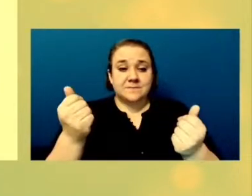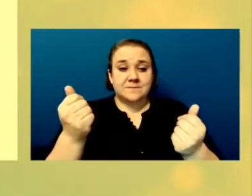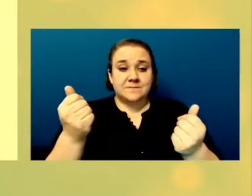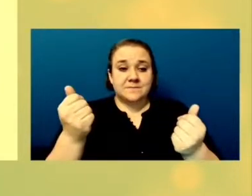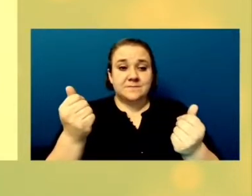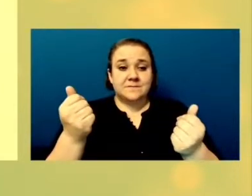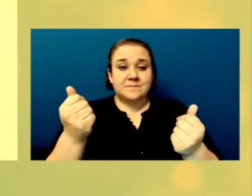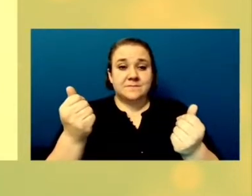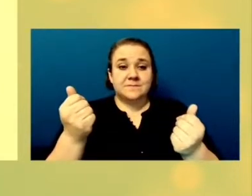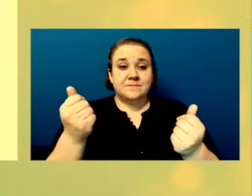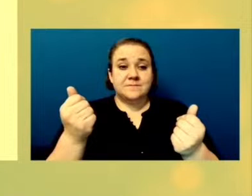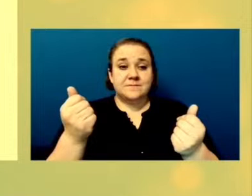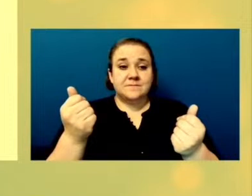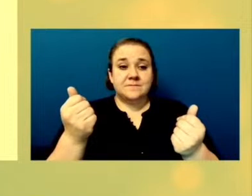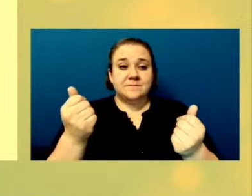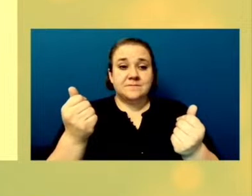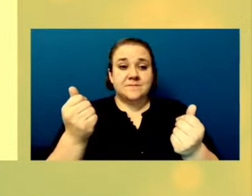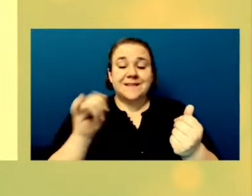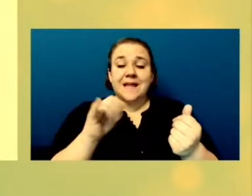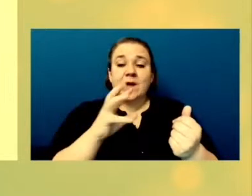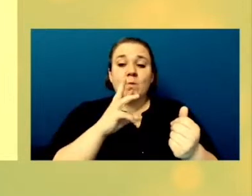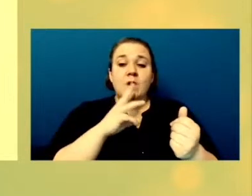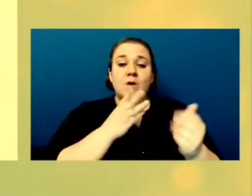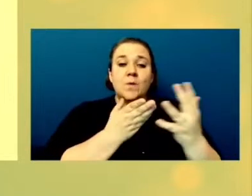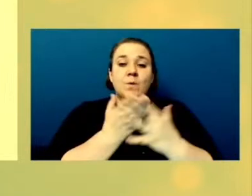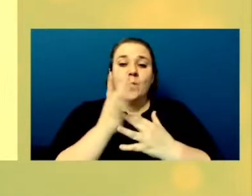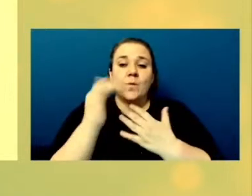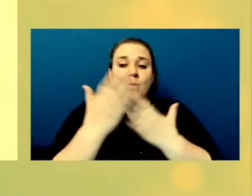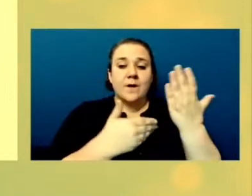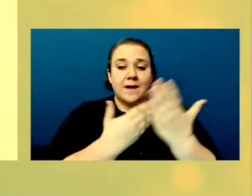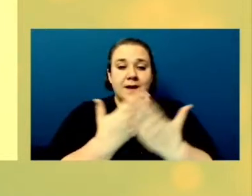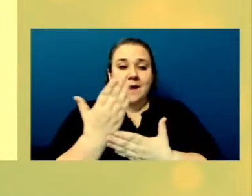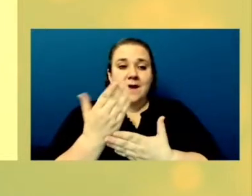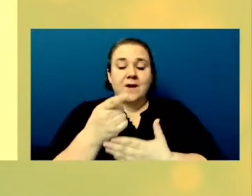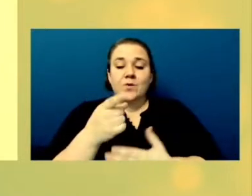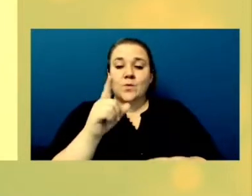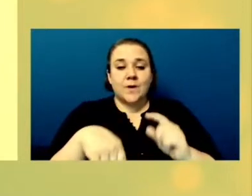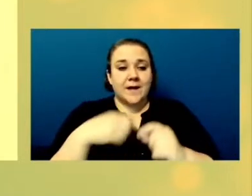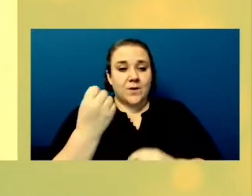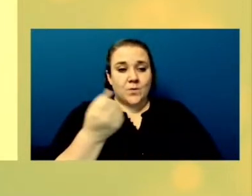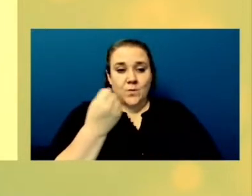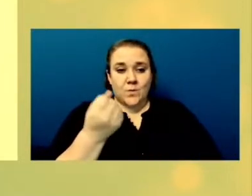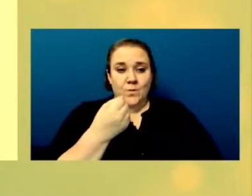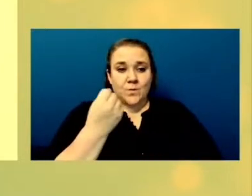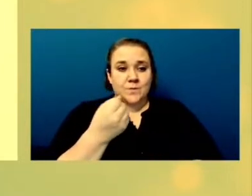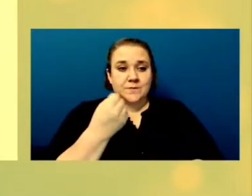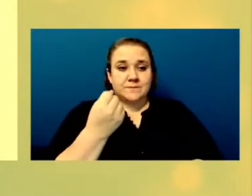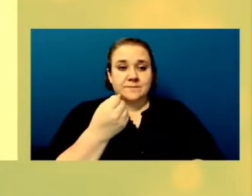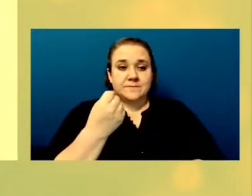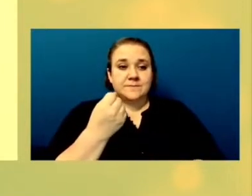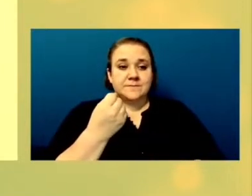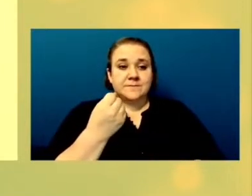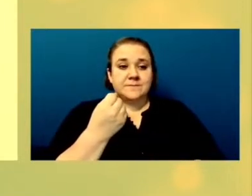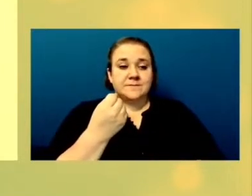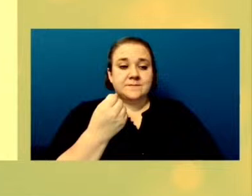love, show me who it is you are,